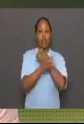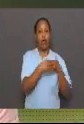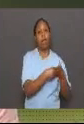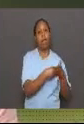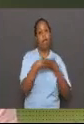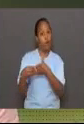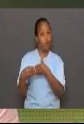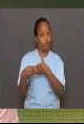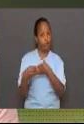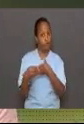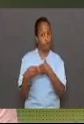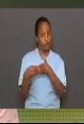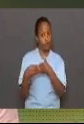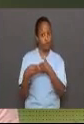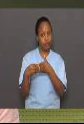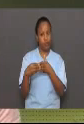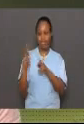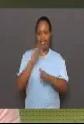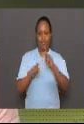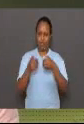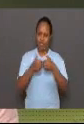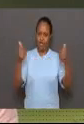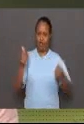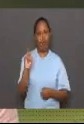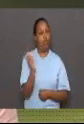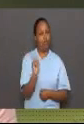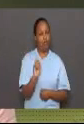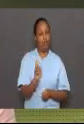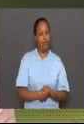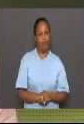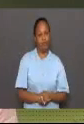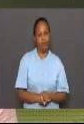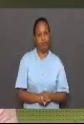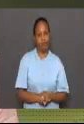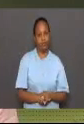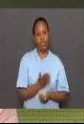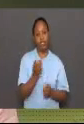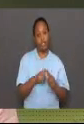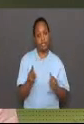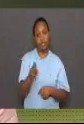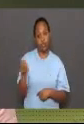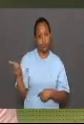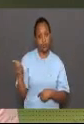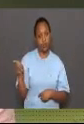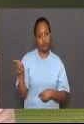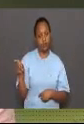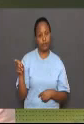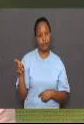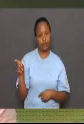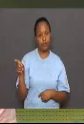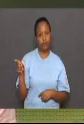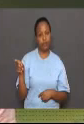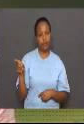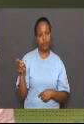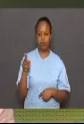are not separate from the people. Rather, they have been put into